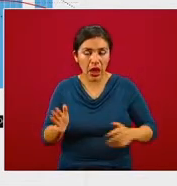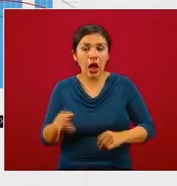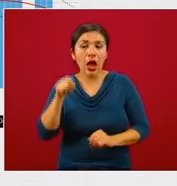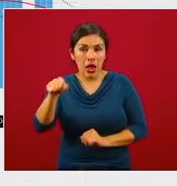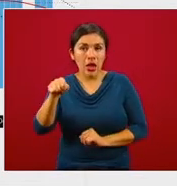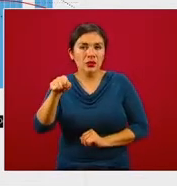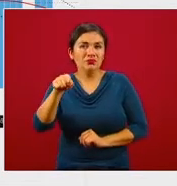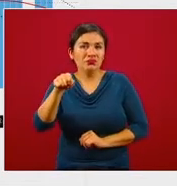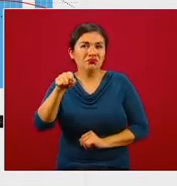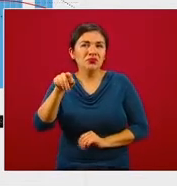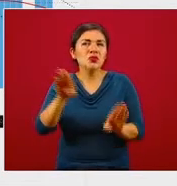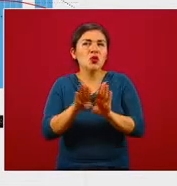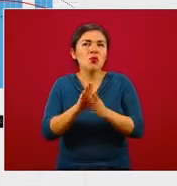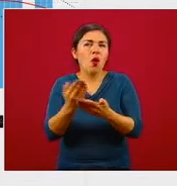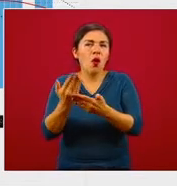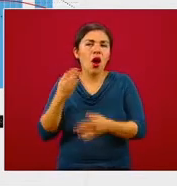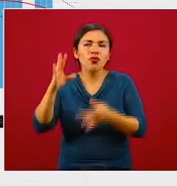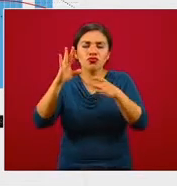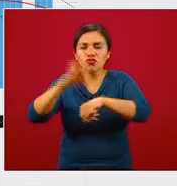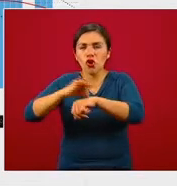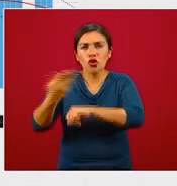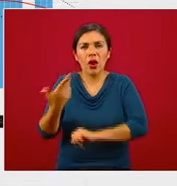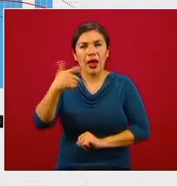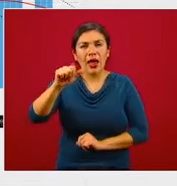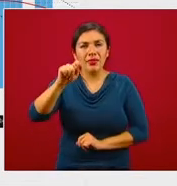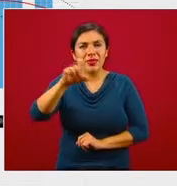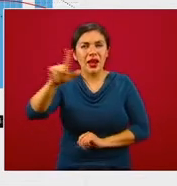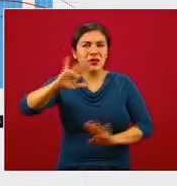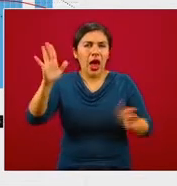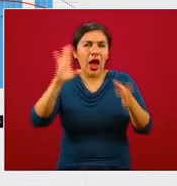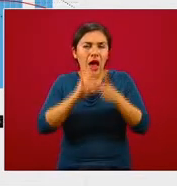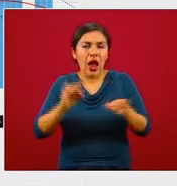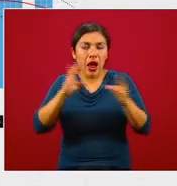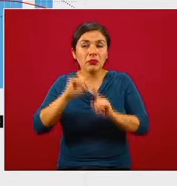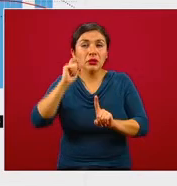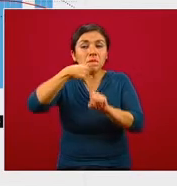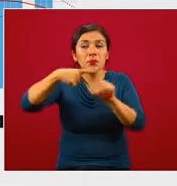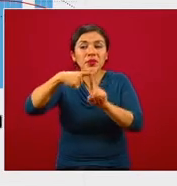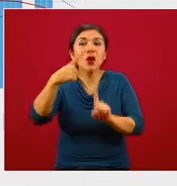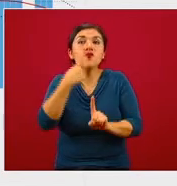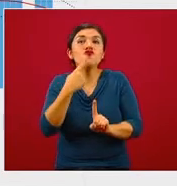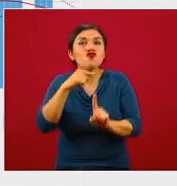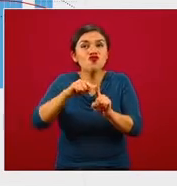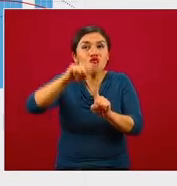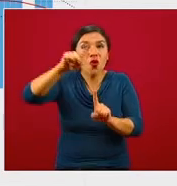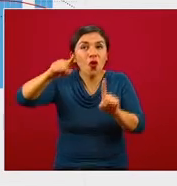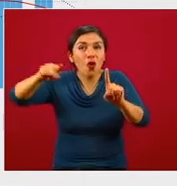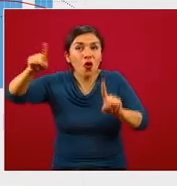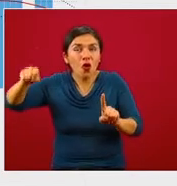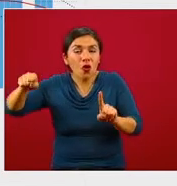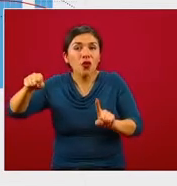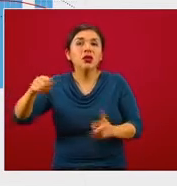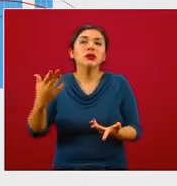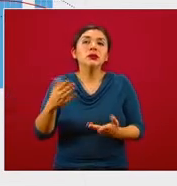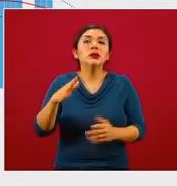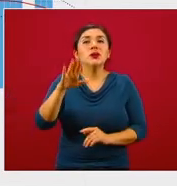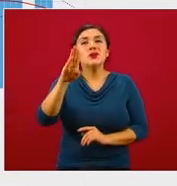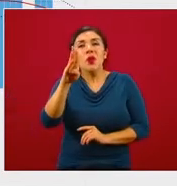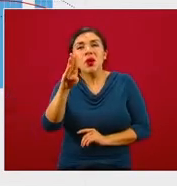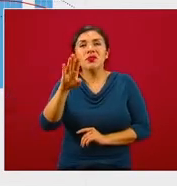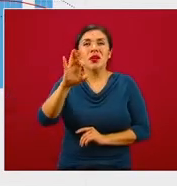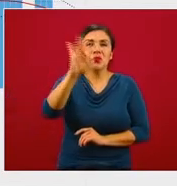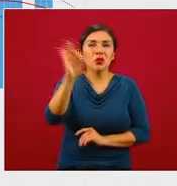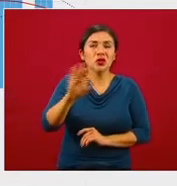in Mexico City in this case, these are the forecasts that have been published. As